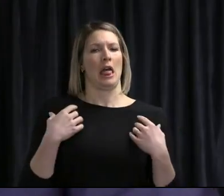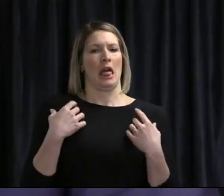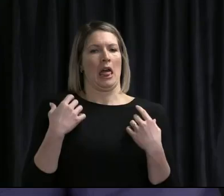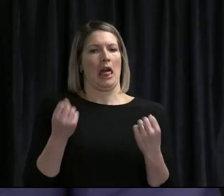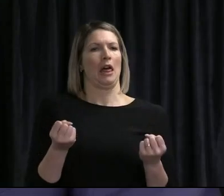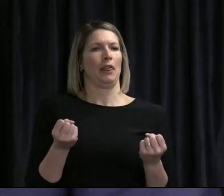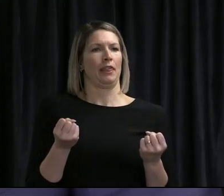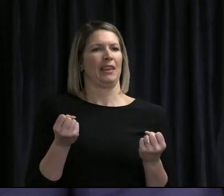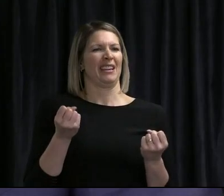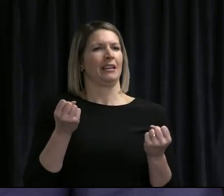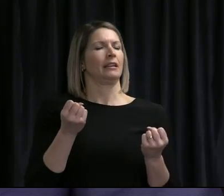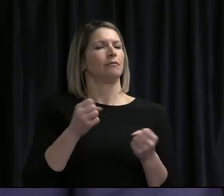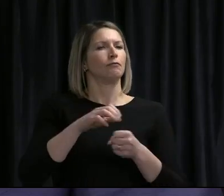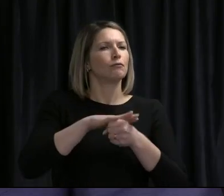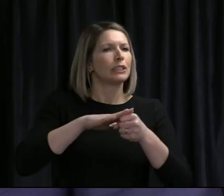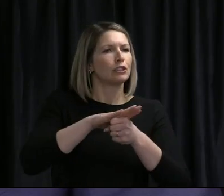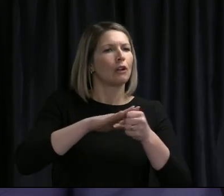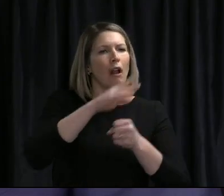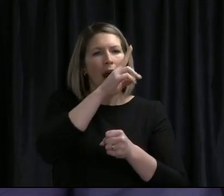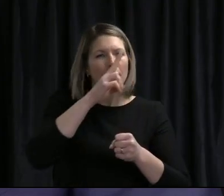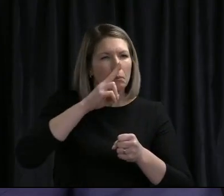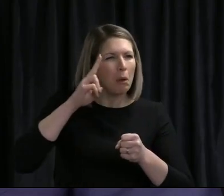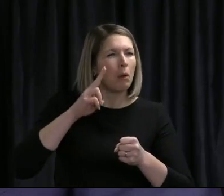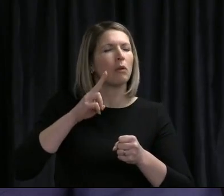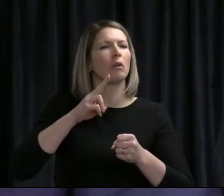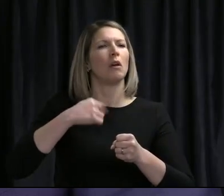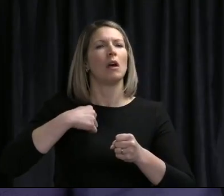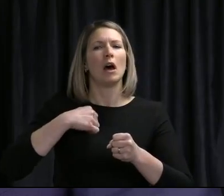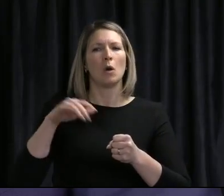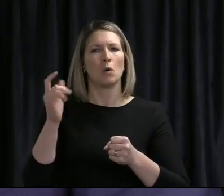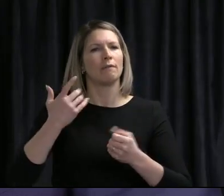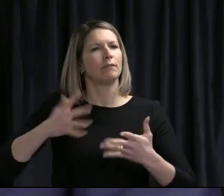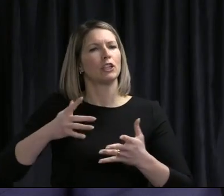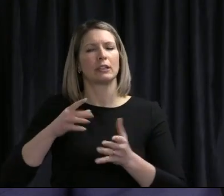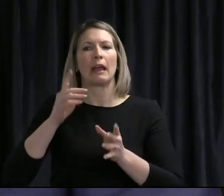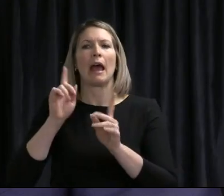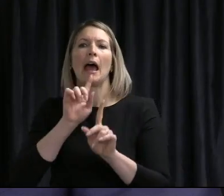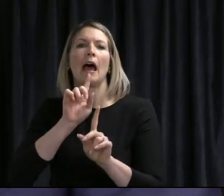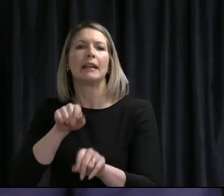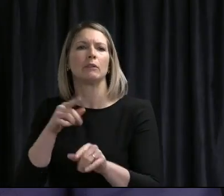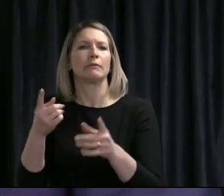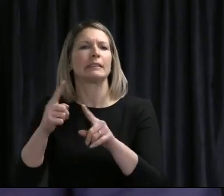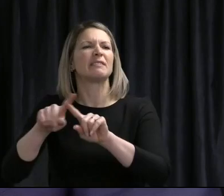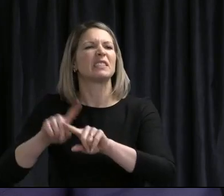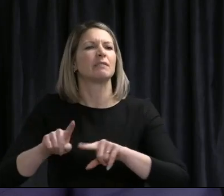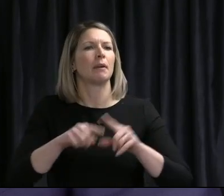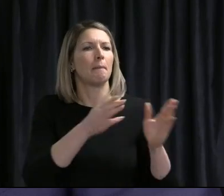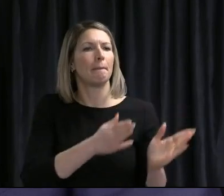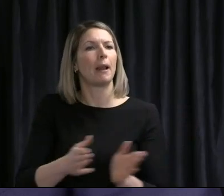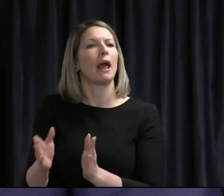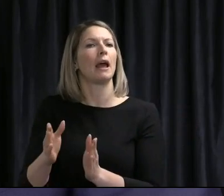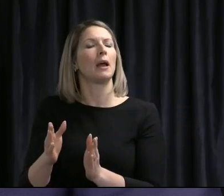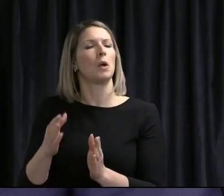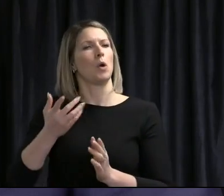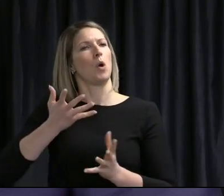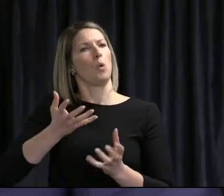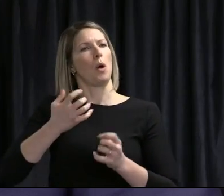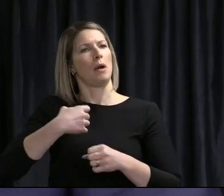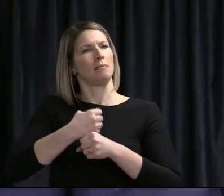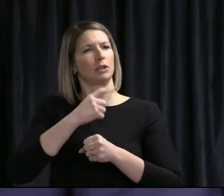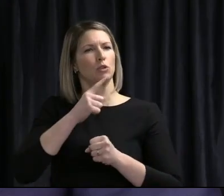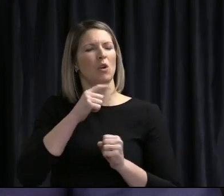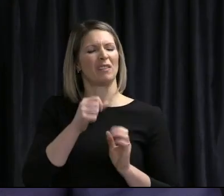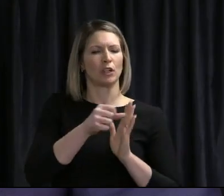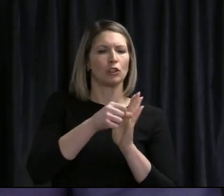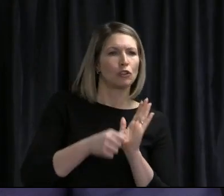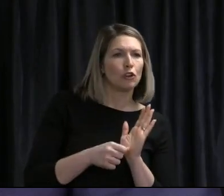to ensure the safety of our long-term care and personal care home residents. We're emphasising the system's ability to deal with surges